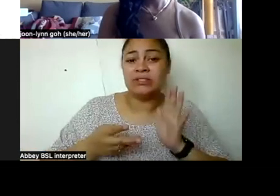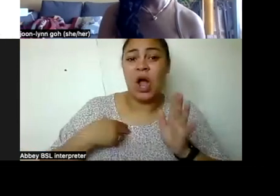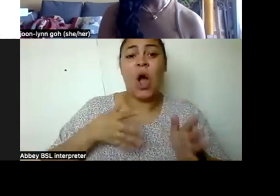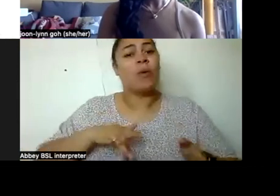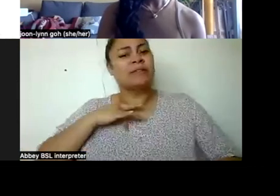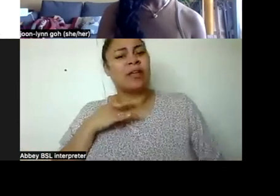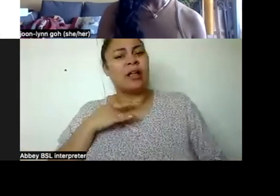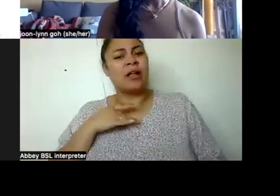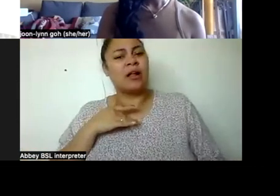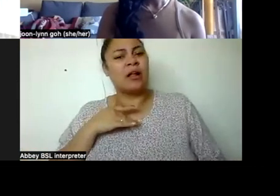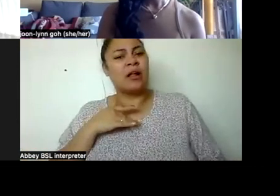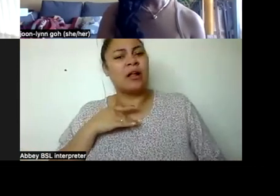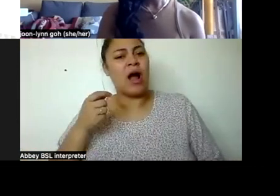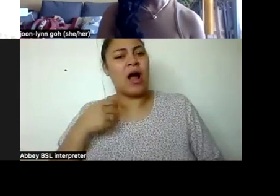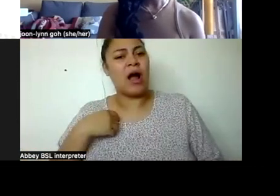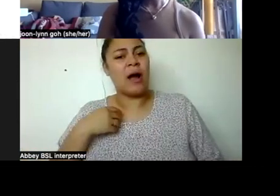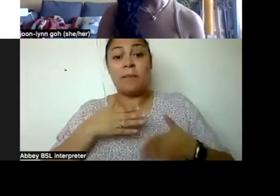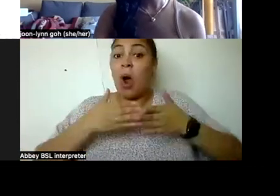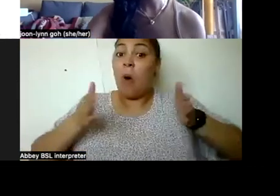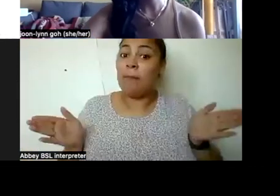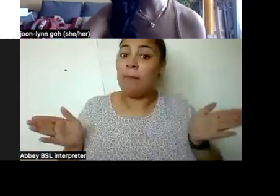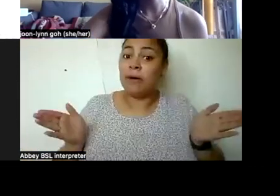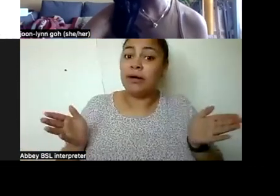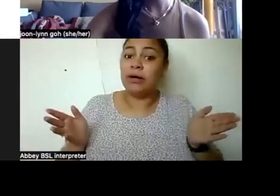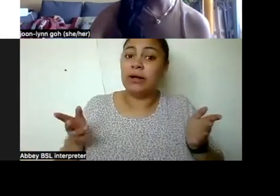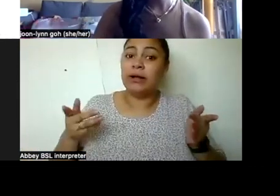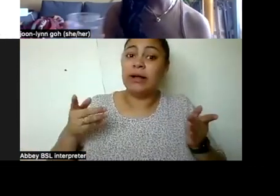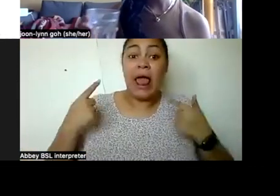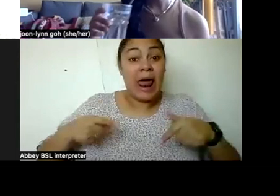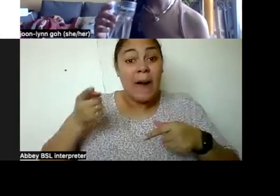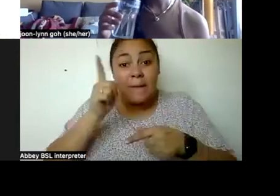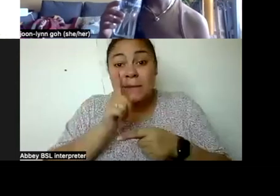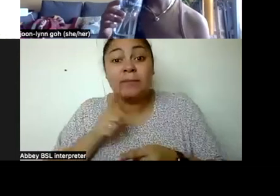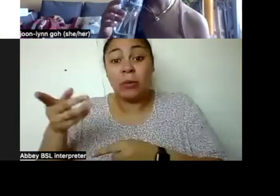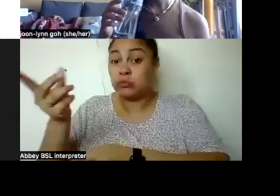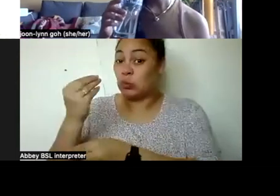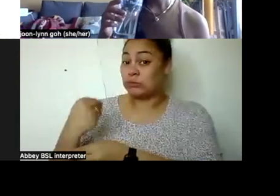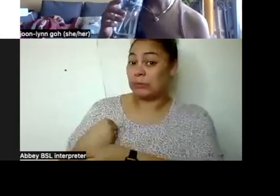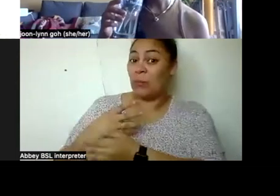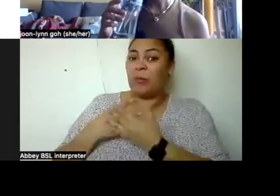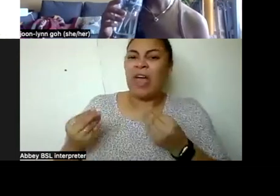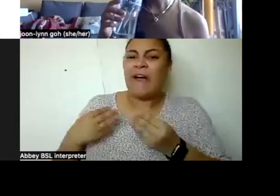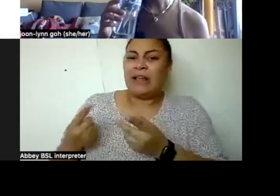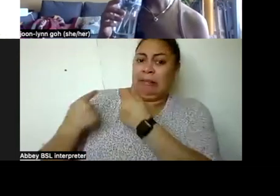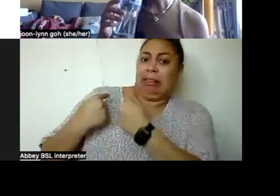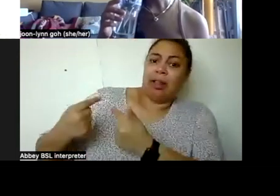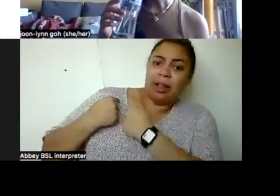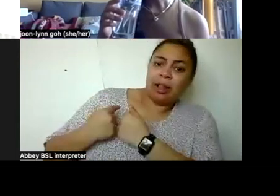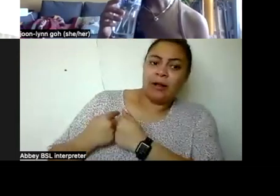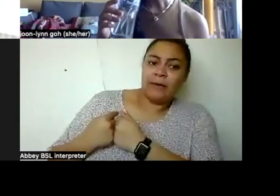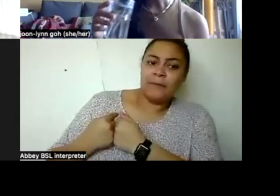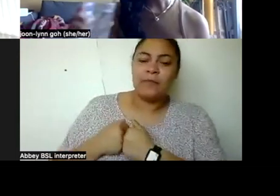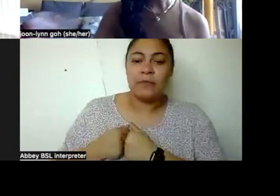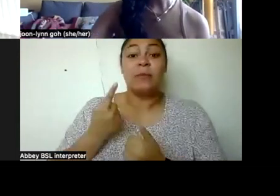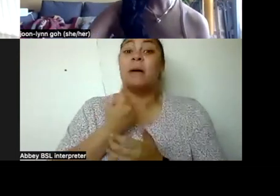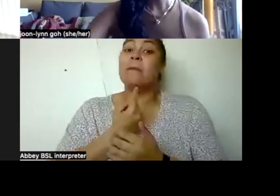that I'm able to be more open to allow people to talk to me without feeling I'm being attacked, which is a personal